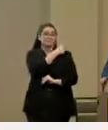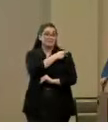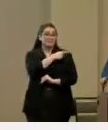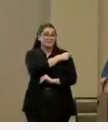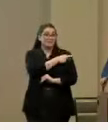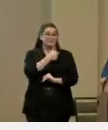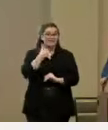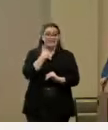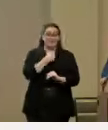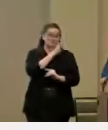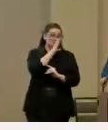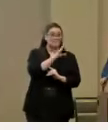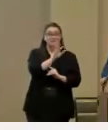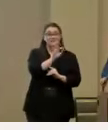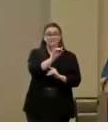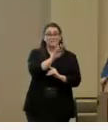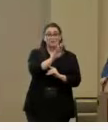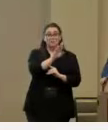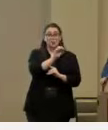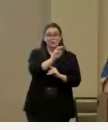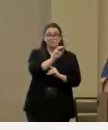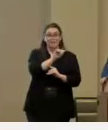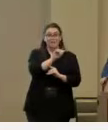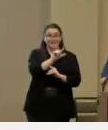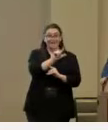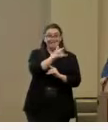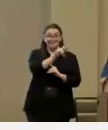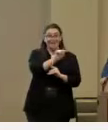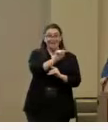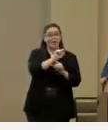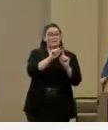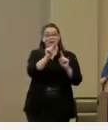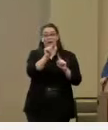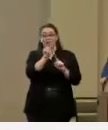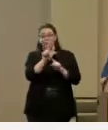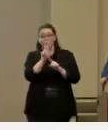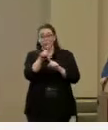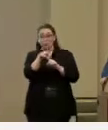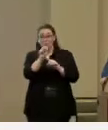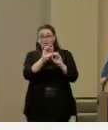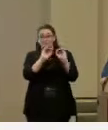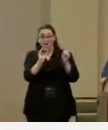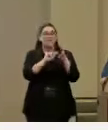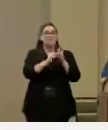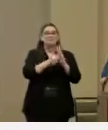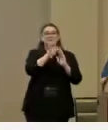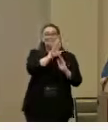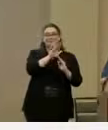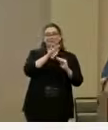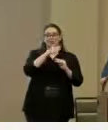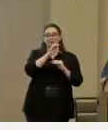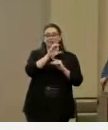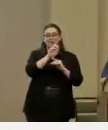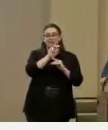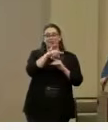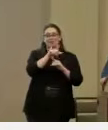pure fibromyalgia without lupus do not have complement activation. And I'm going to